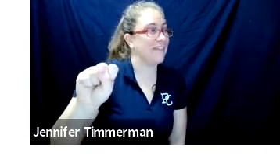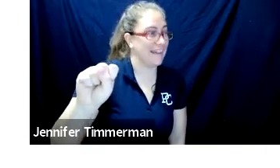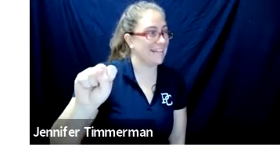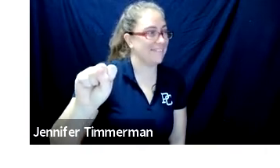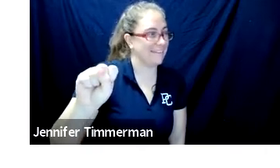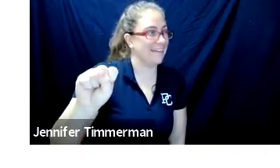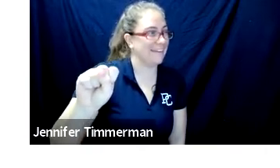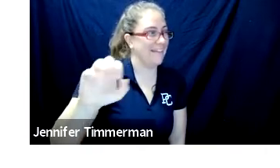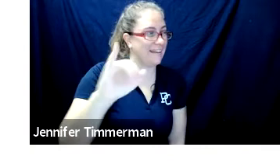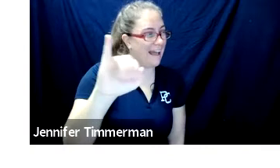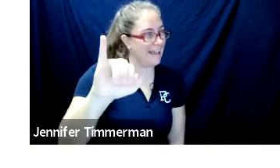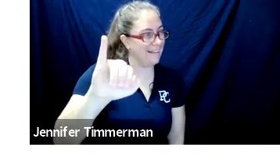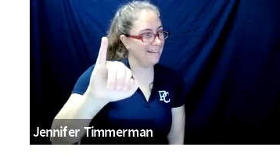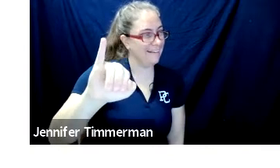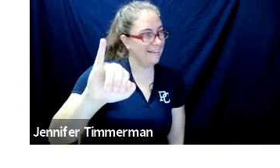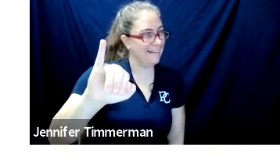You got it, David. Good. And then I.